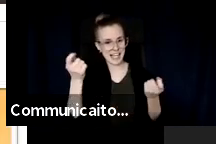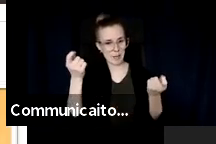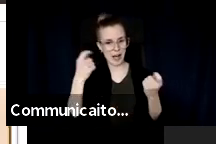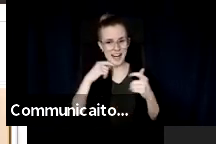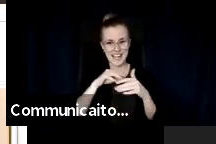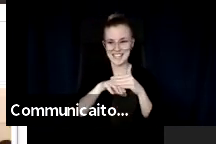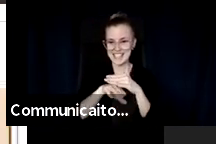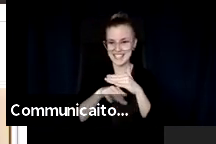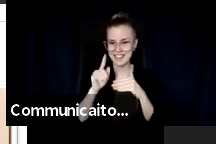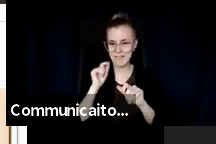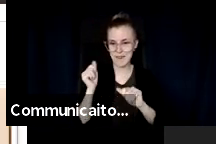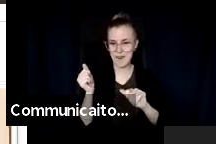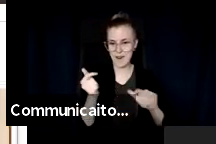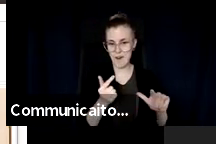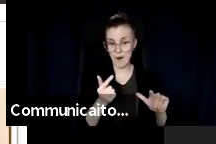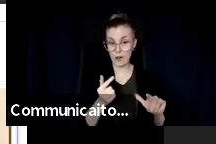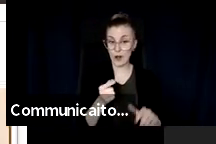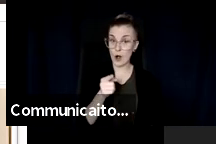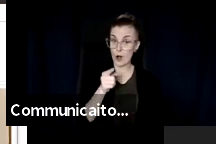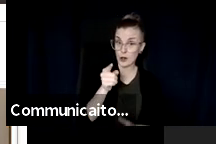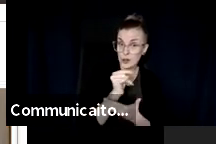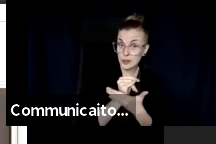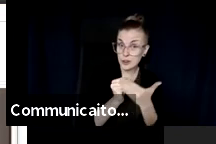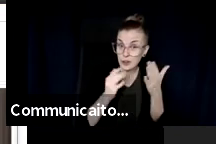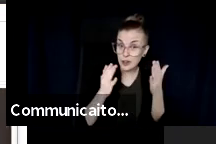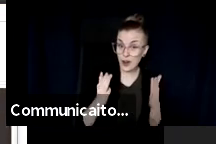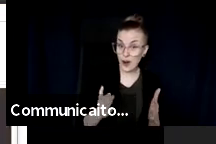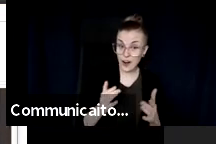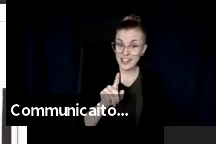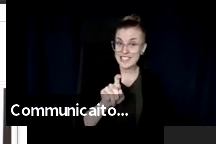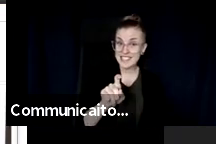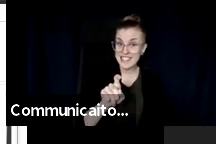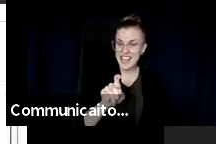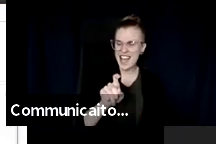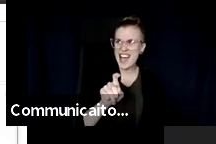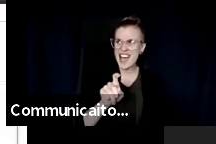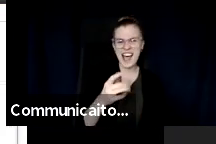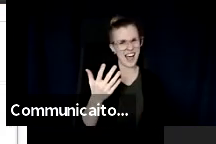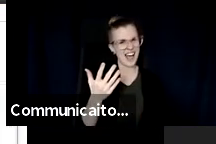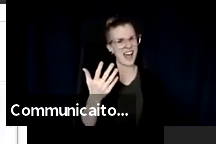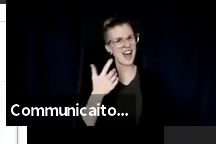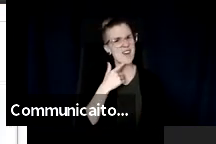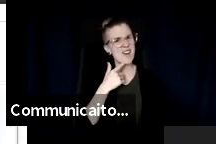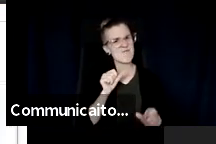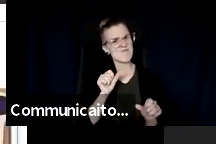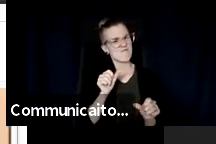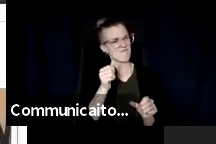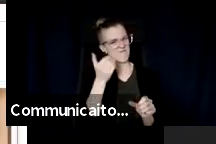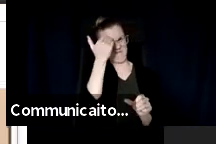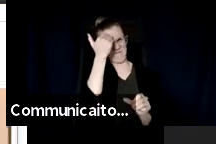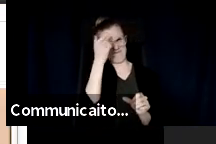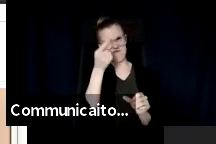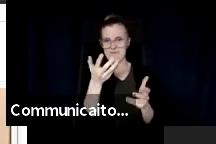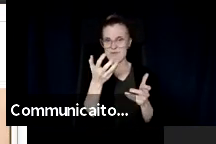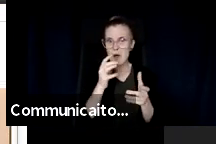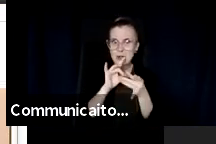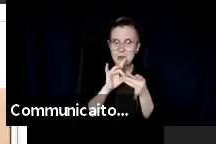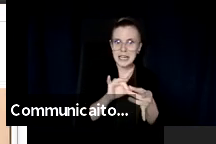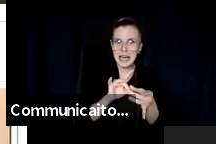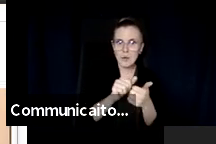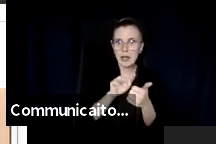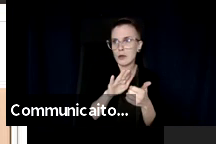So, you're an artist. Chances are you want to connect to the arts community in your area. But where do you